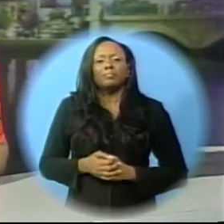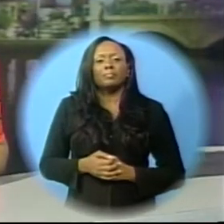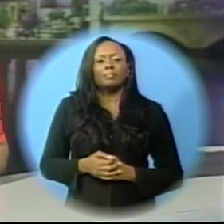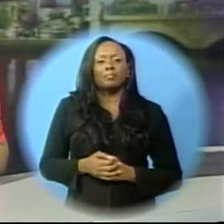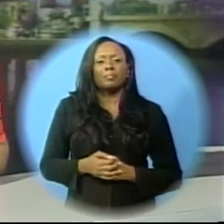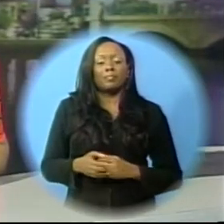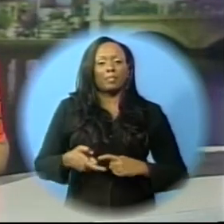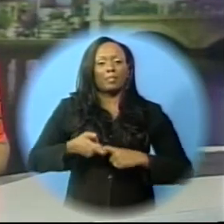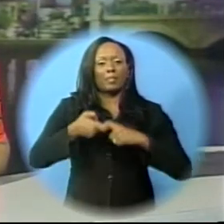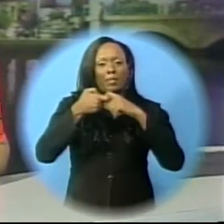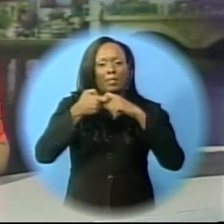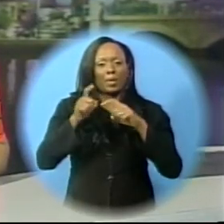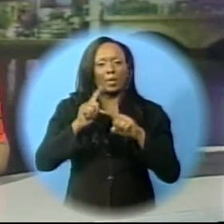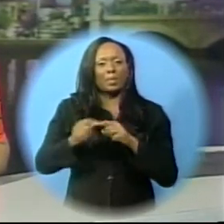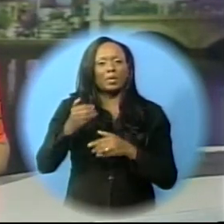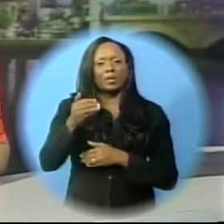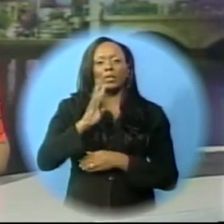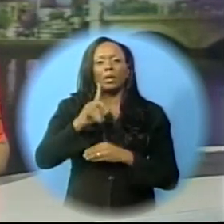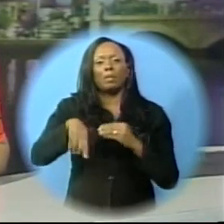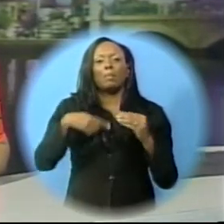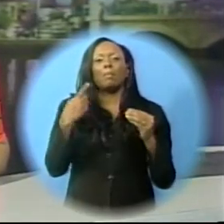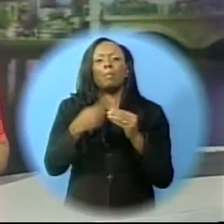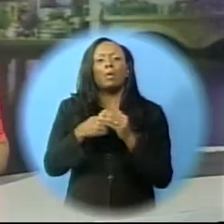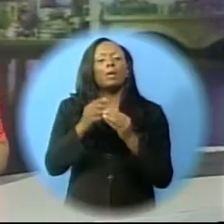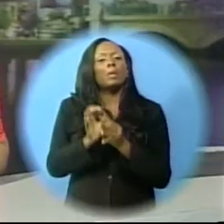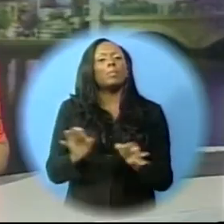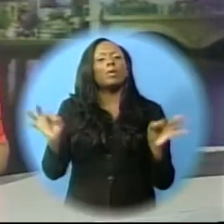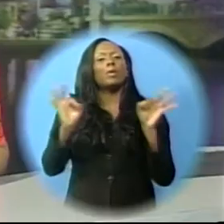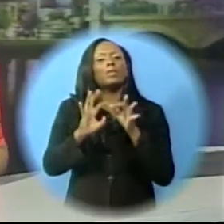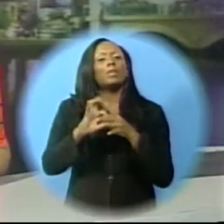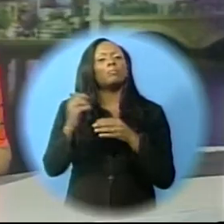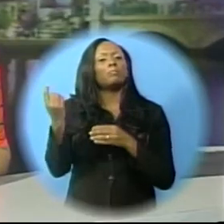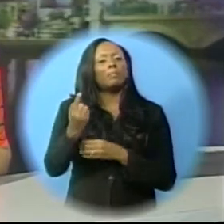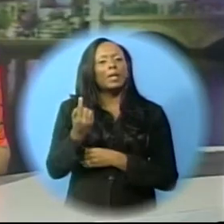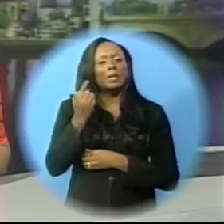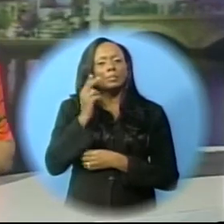up after the break, we'll tell you about the importance of the R's.